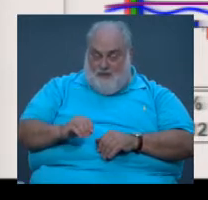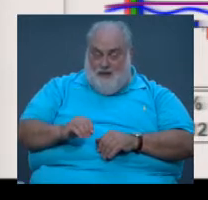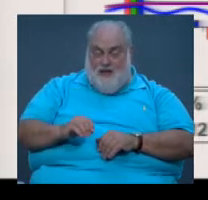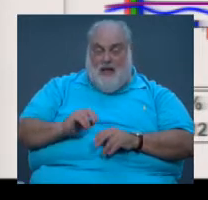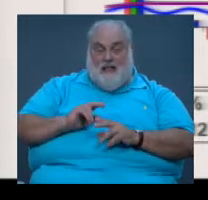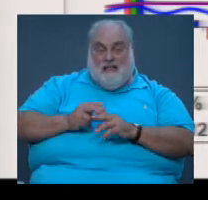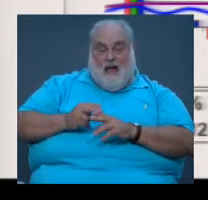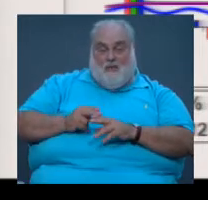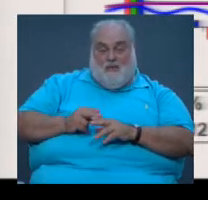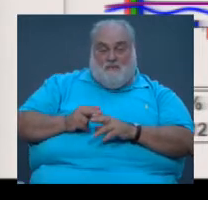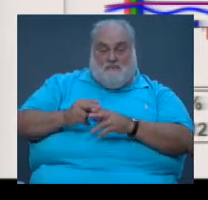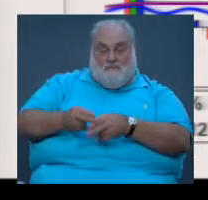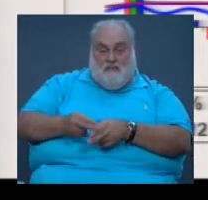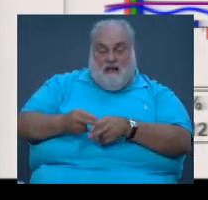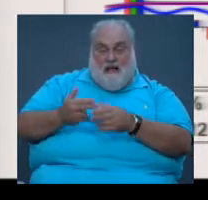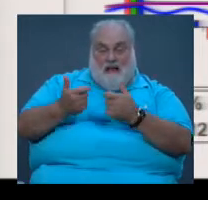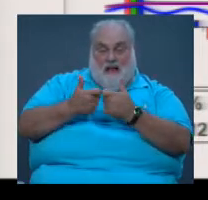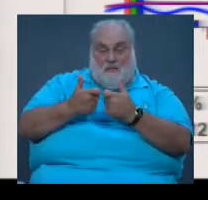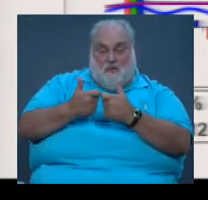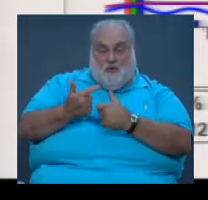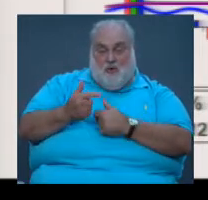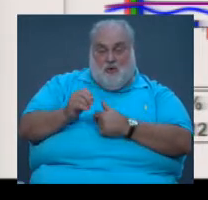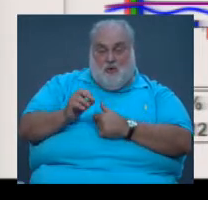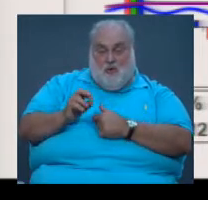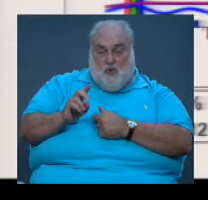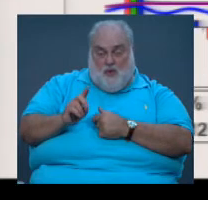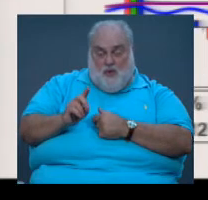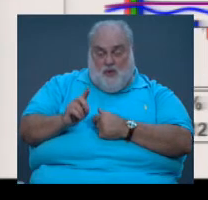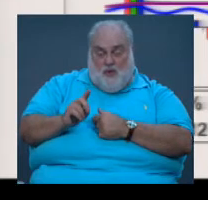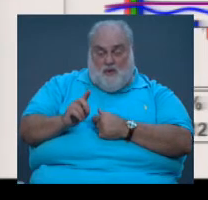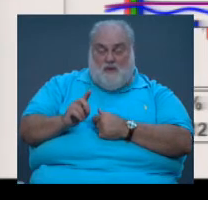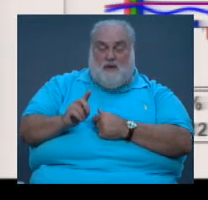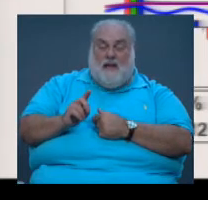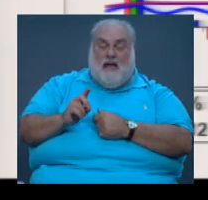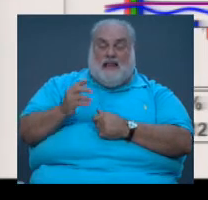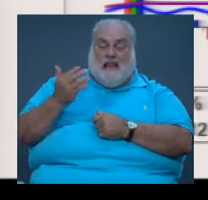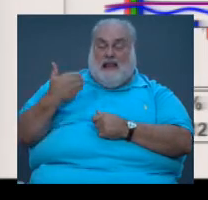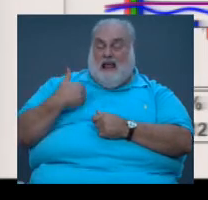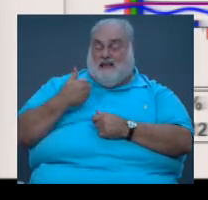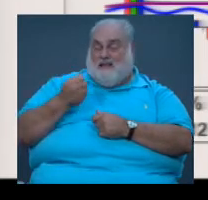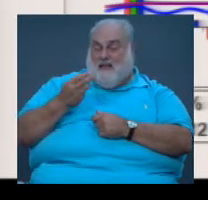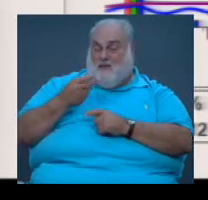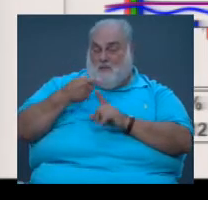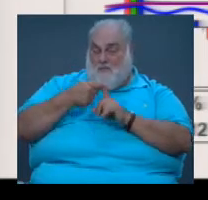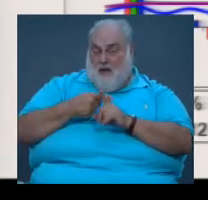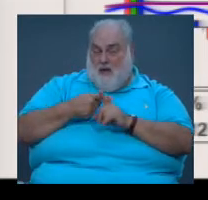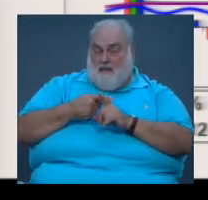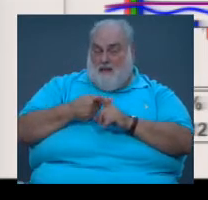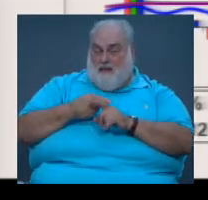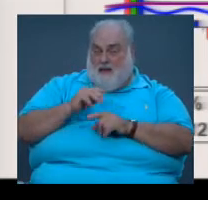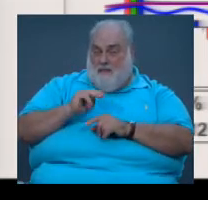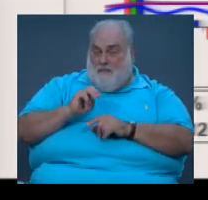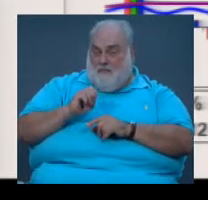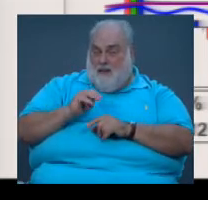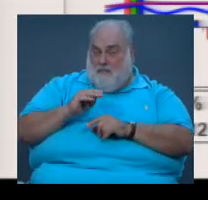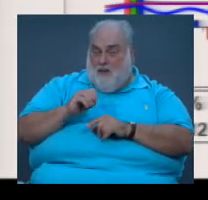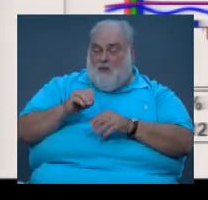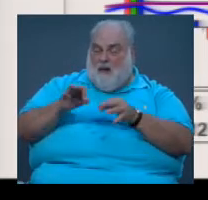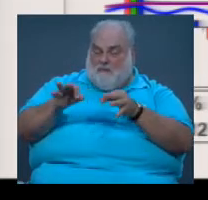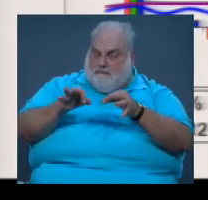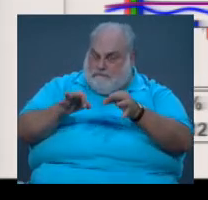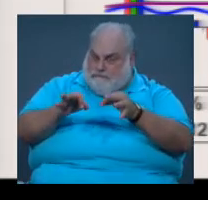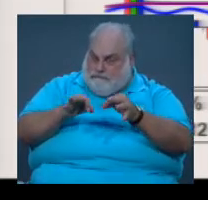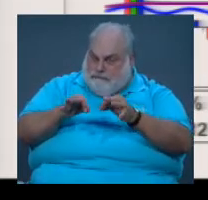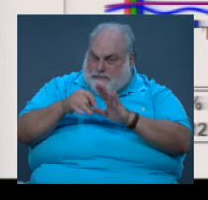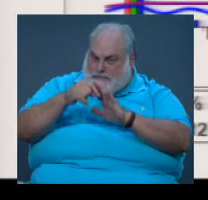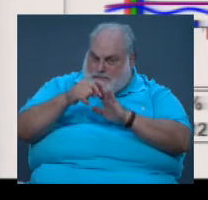goods wholesalers, and I've communicated this to you in the last couple of months in the sales tax memo. The unusual increase